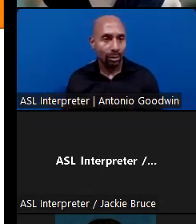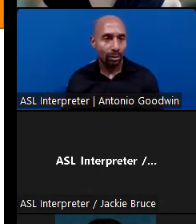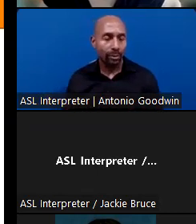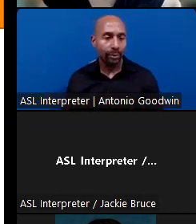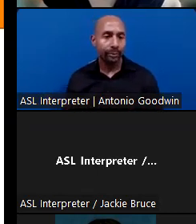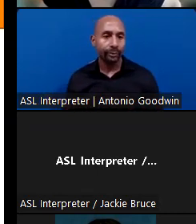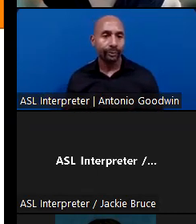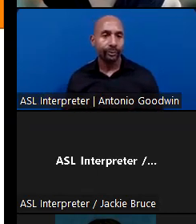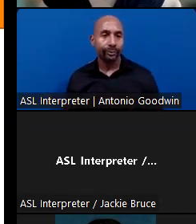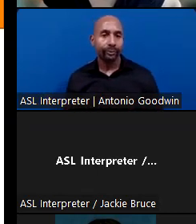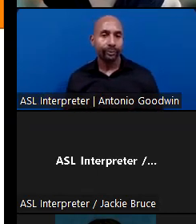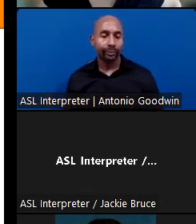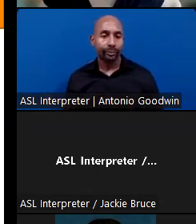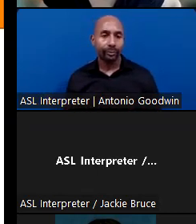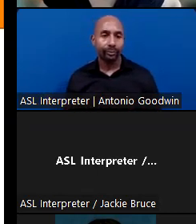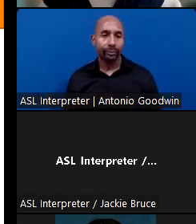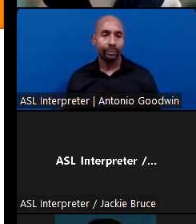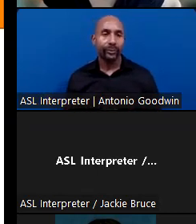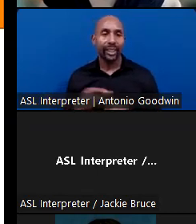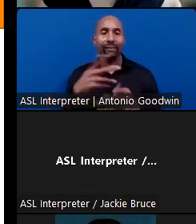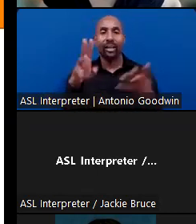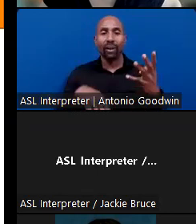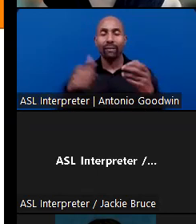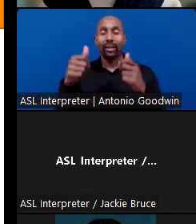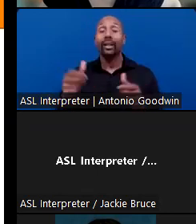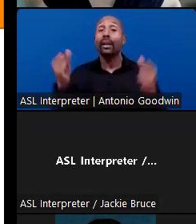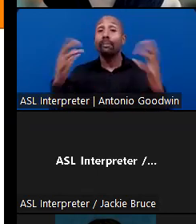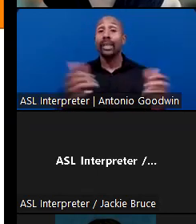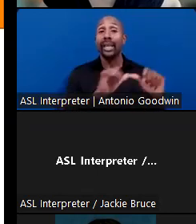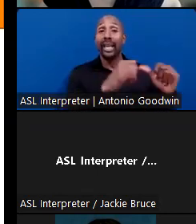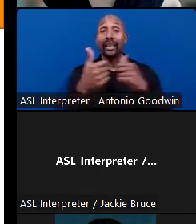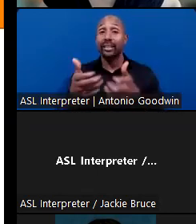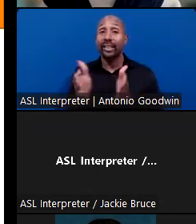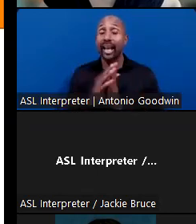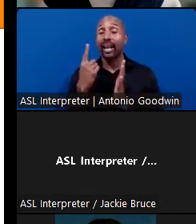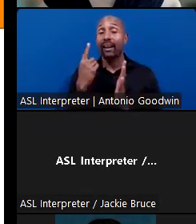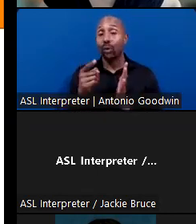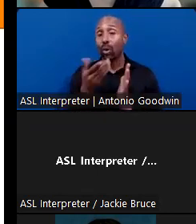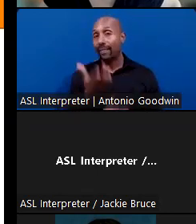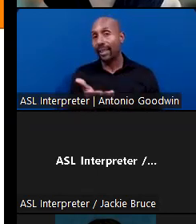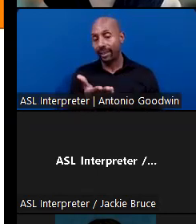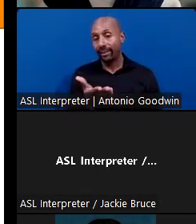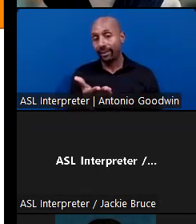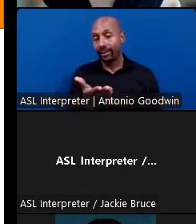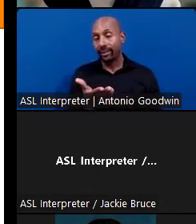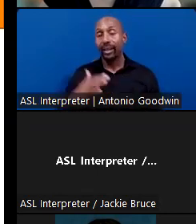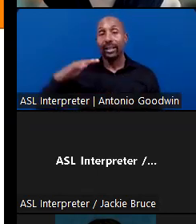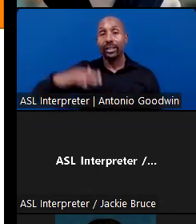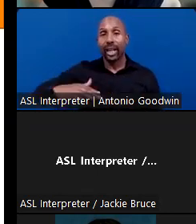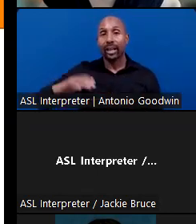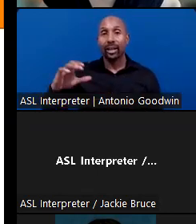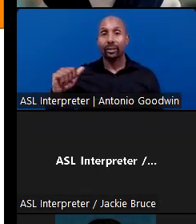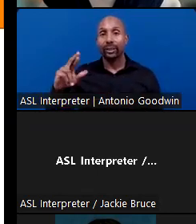this is definitely a request that we've gotten from community agencies, so and from childcare providers.